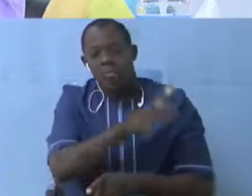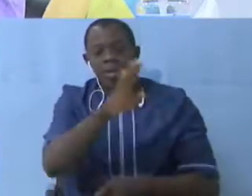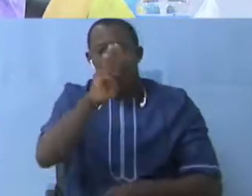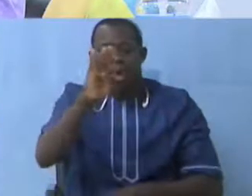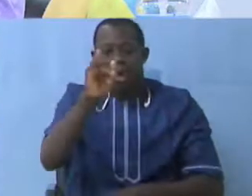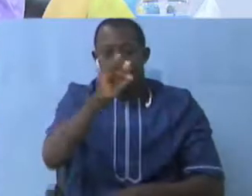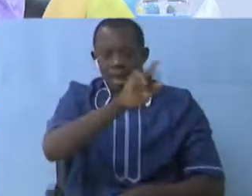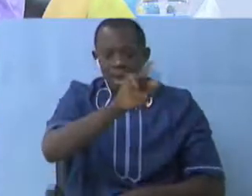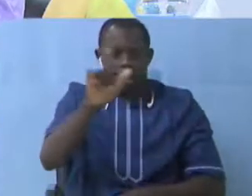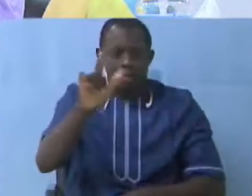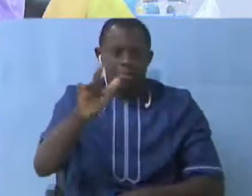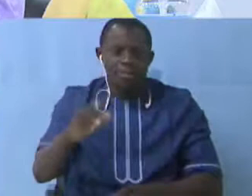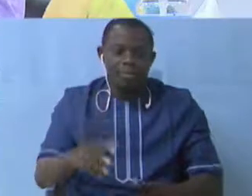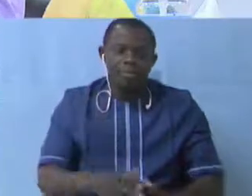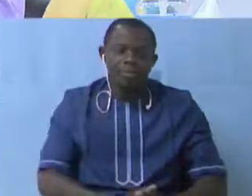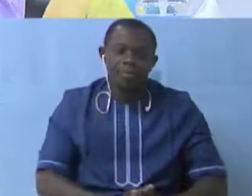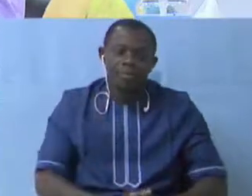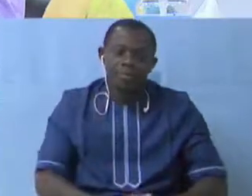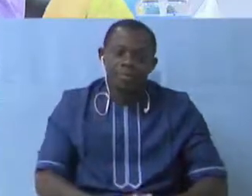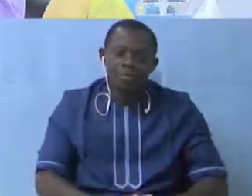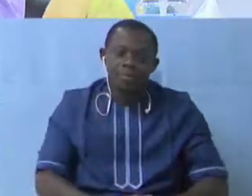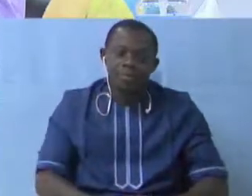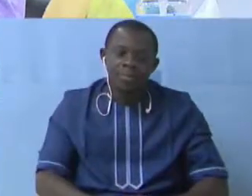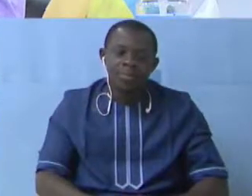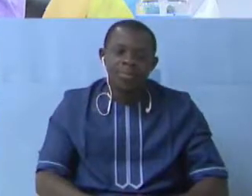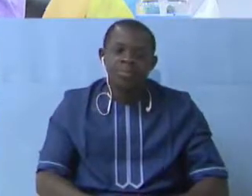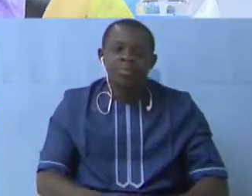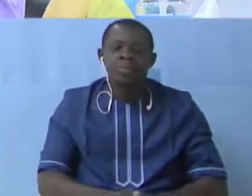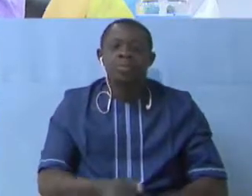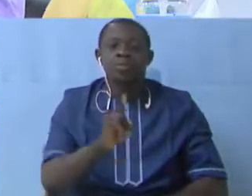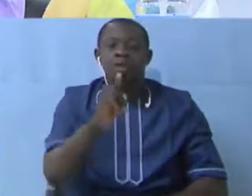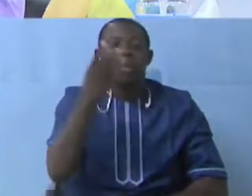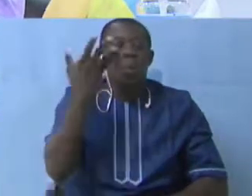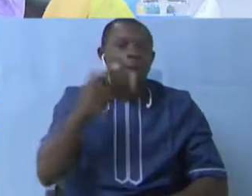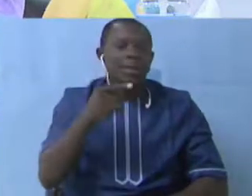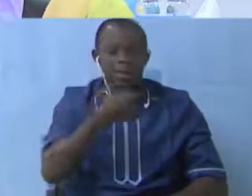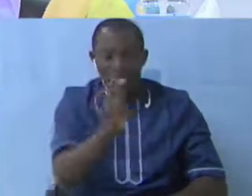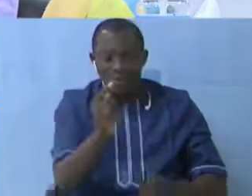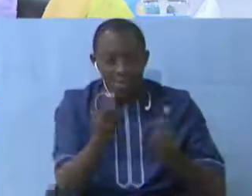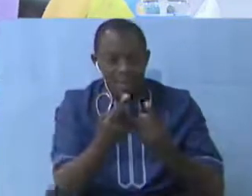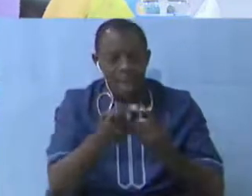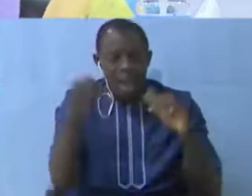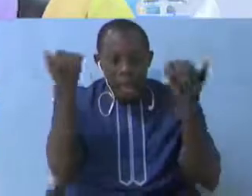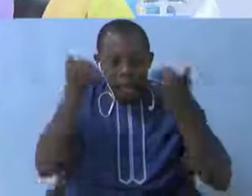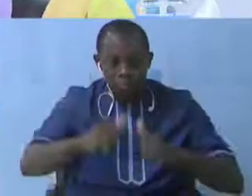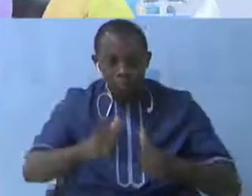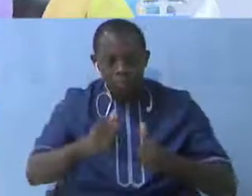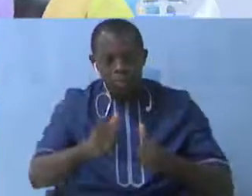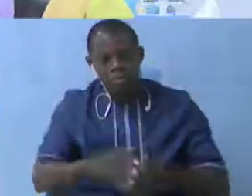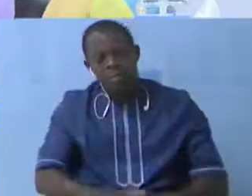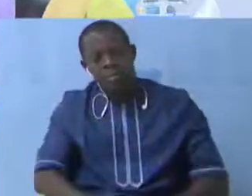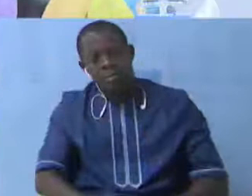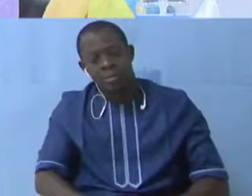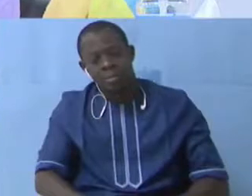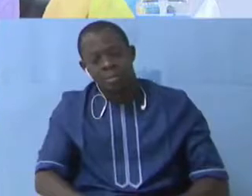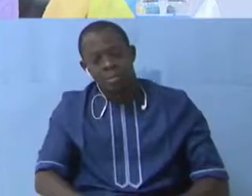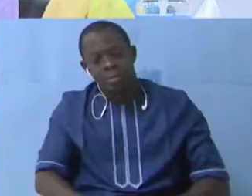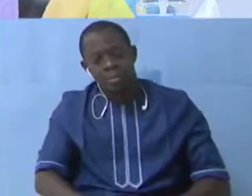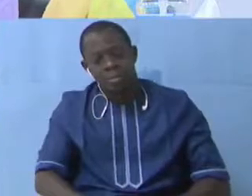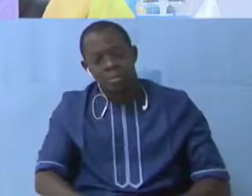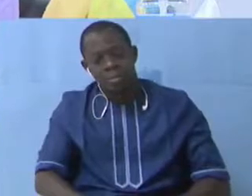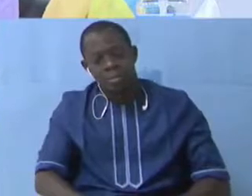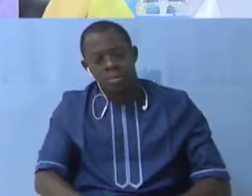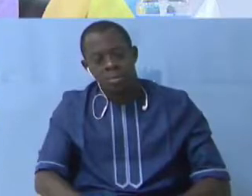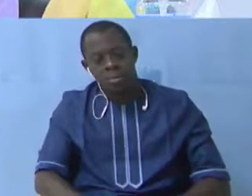loi boobu. But whilst that process was happening, ci jamono ji nga xamee ni loolu mu ngi doon dem.